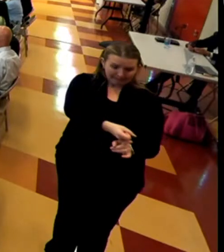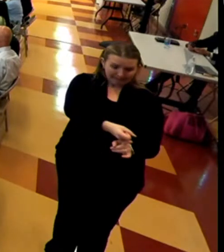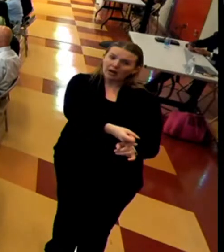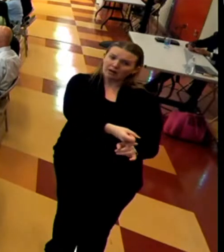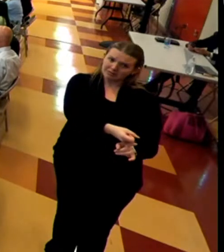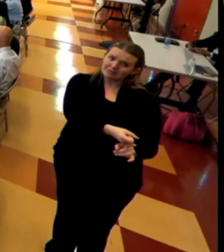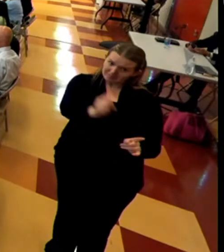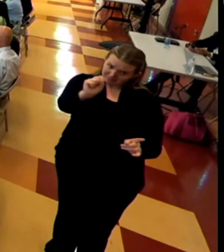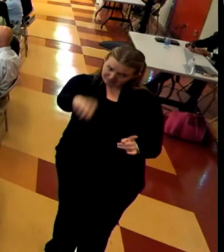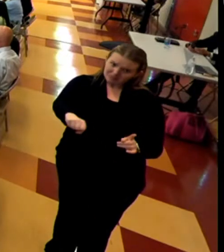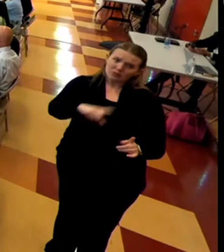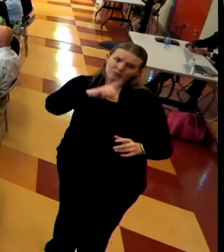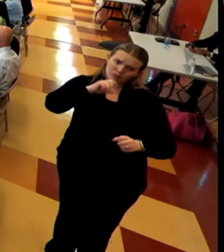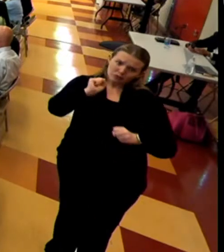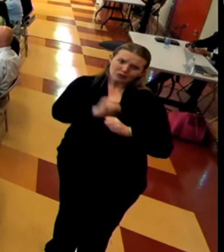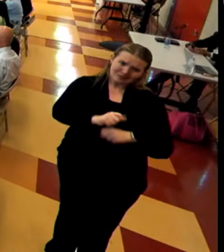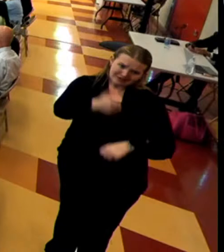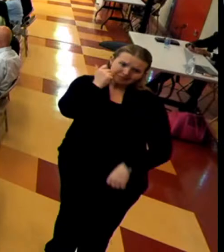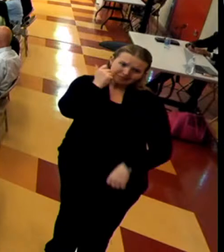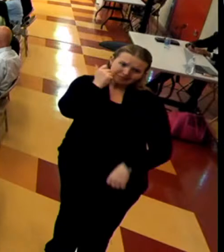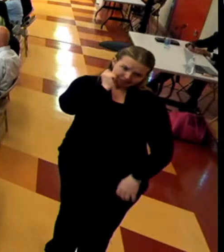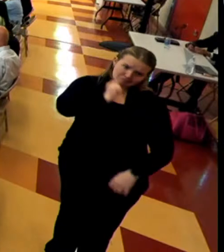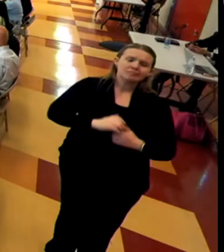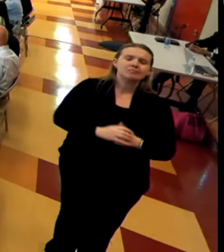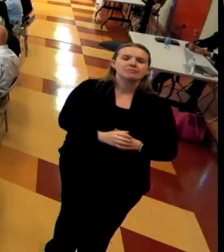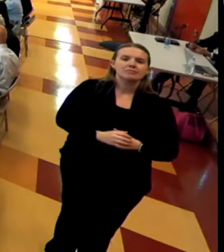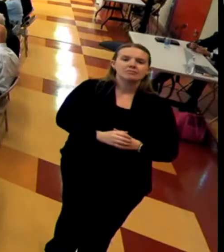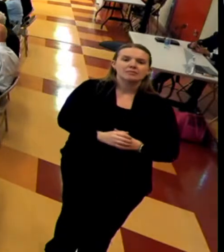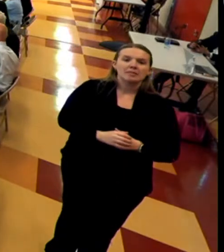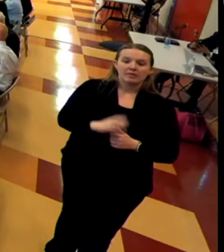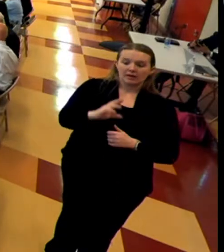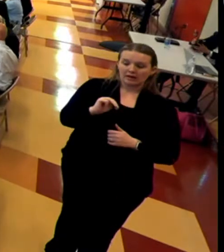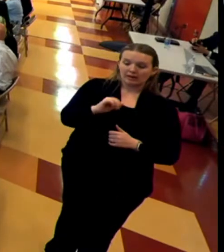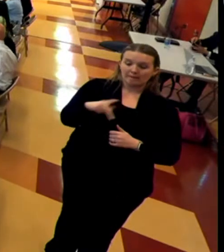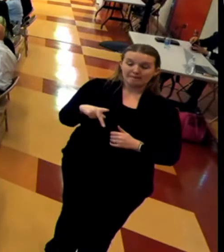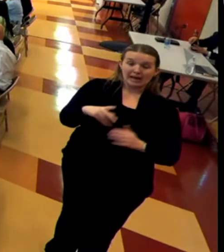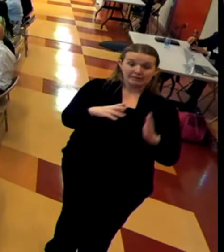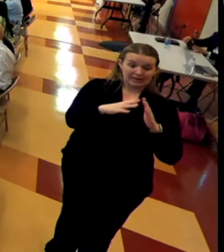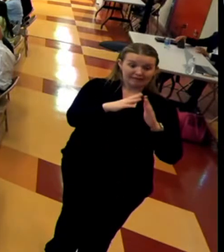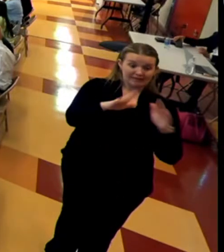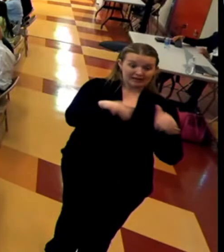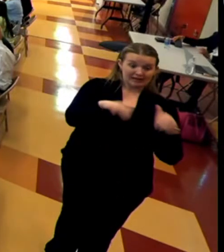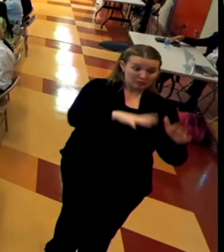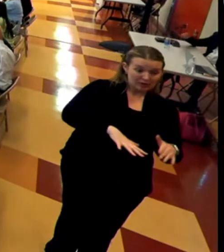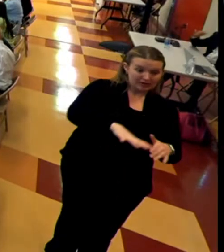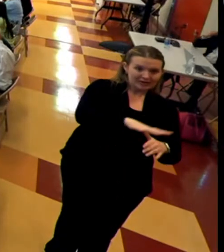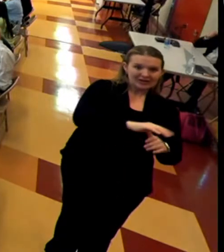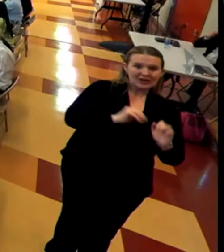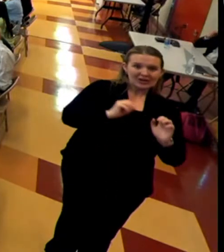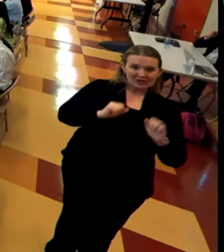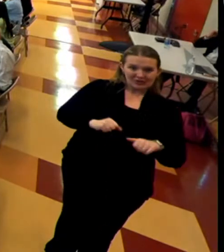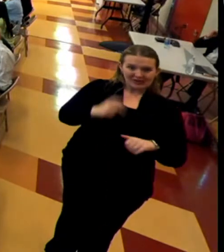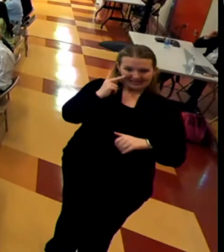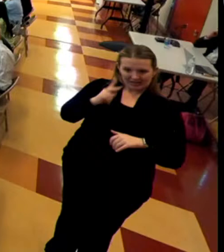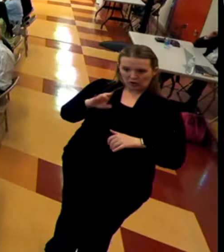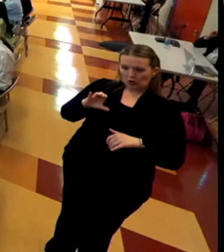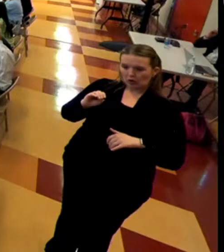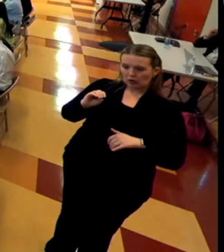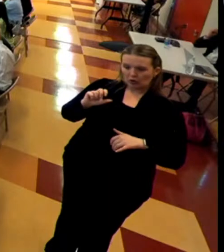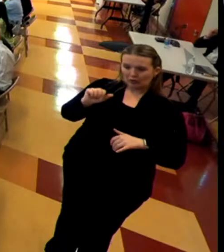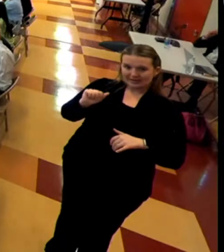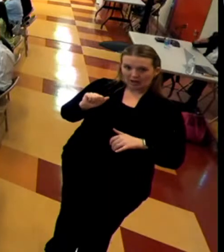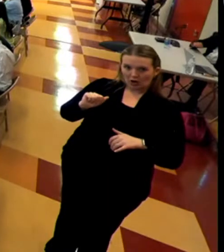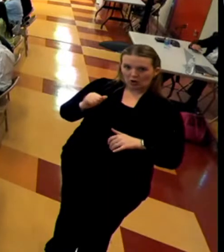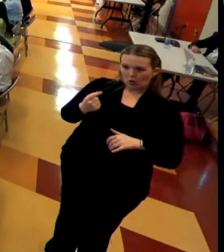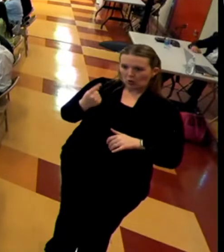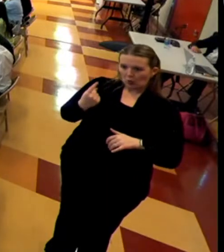impacted by the park every day. Maps of the neighborhood can be seen on the COSA One Stop map, and